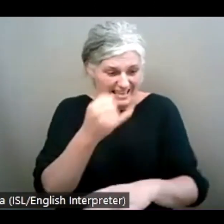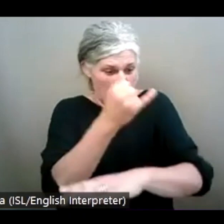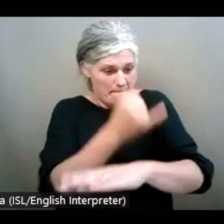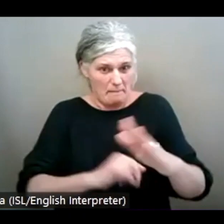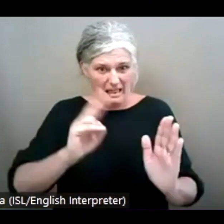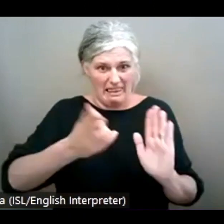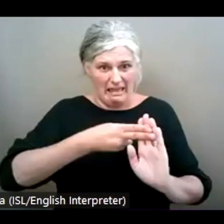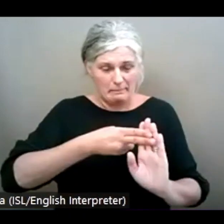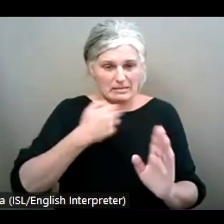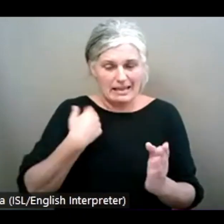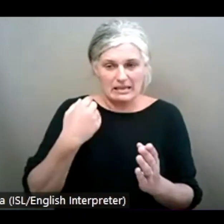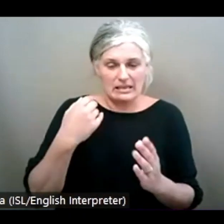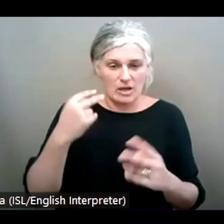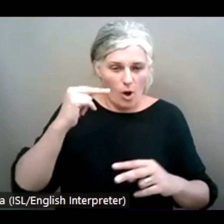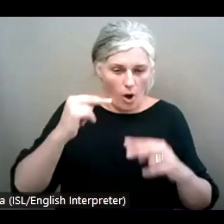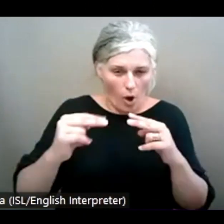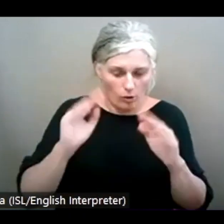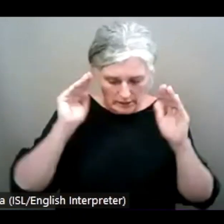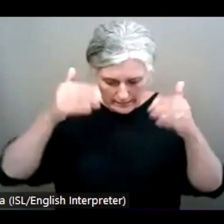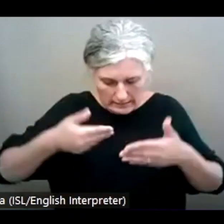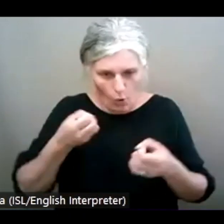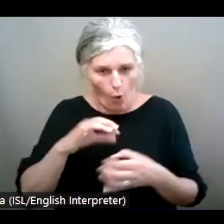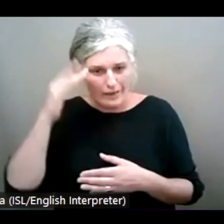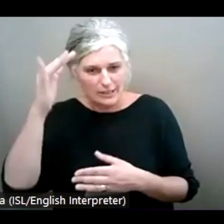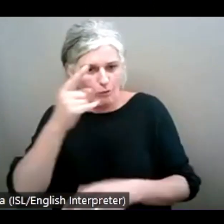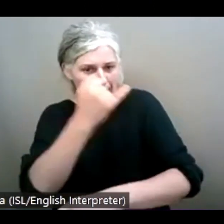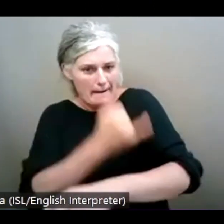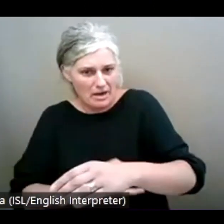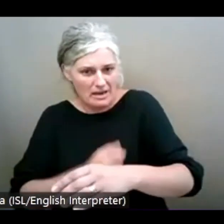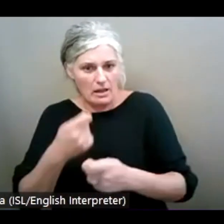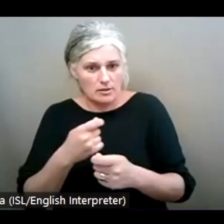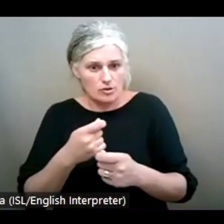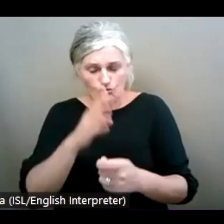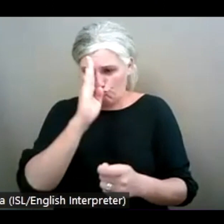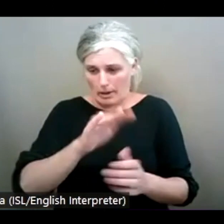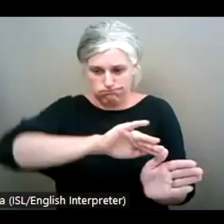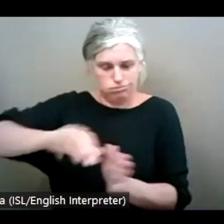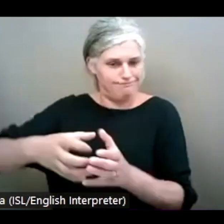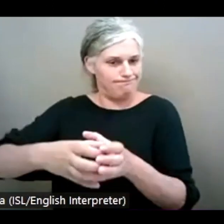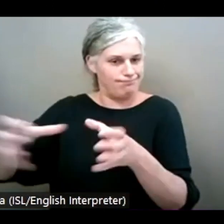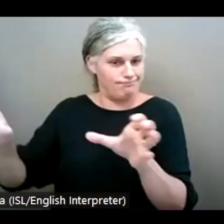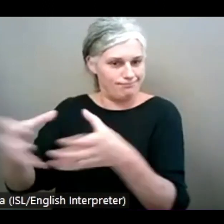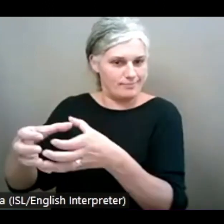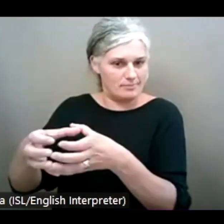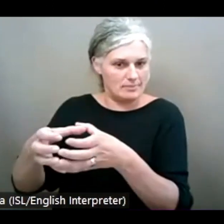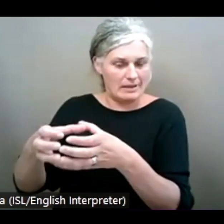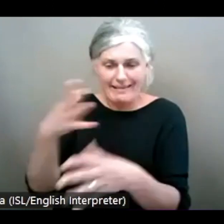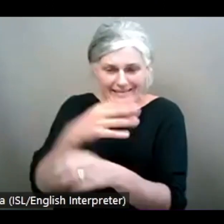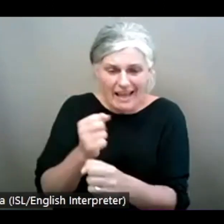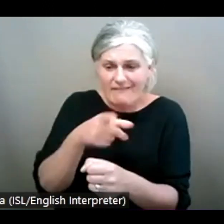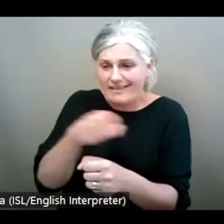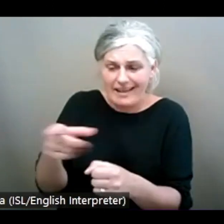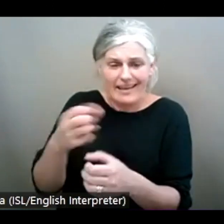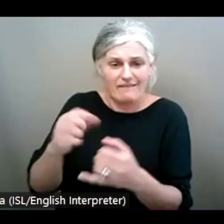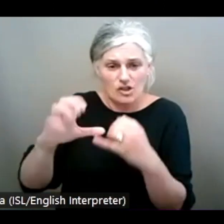or intellectual impairments, that they're automatically shoved into this special school system and they're never given a chance. And